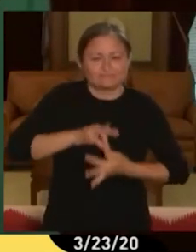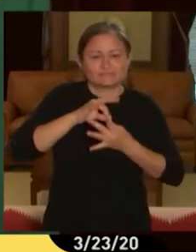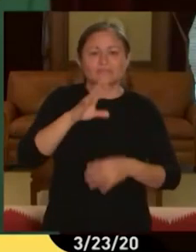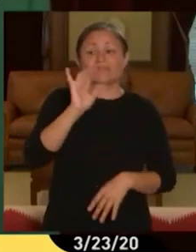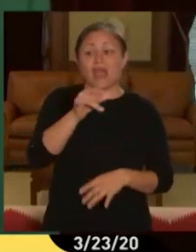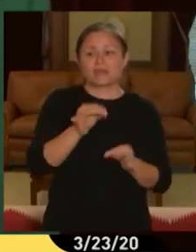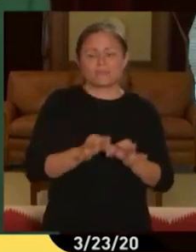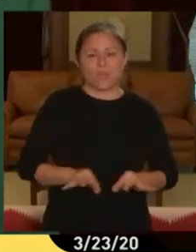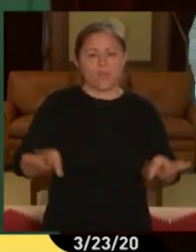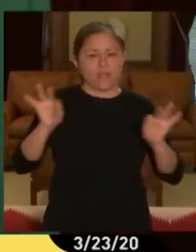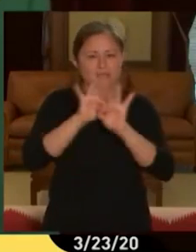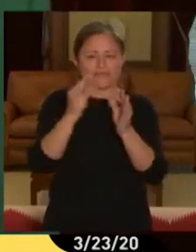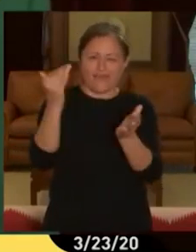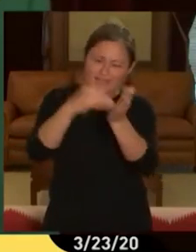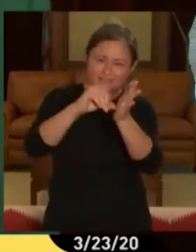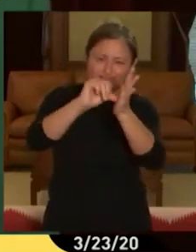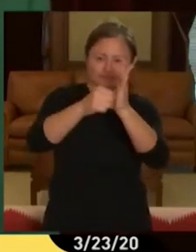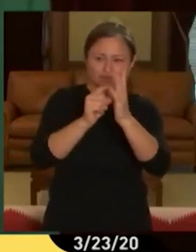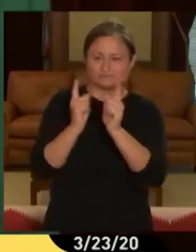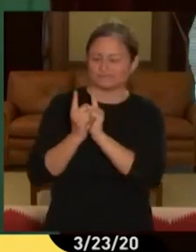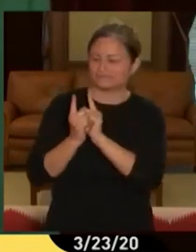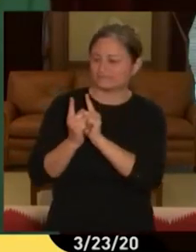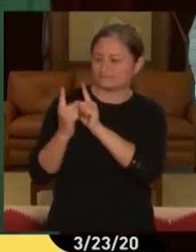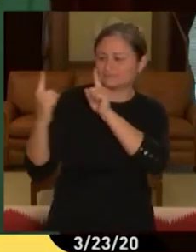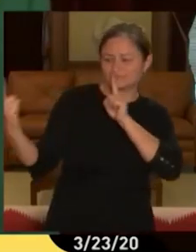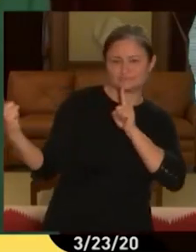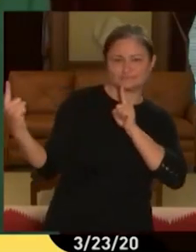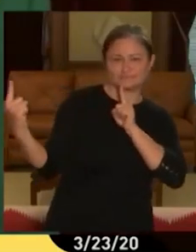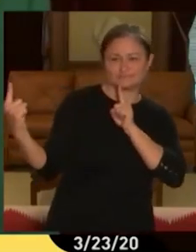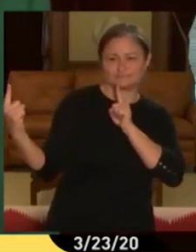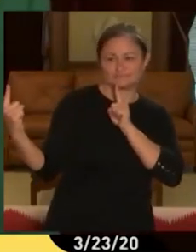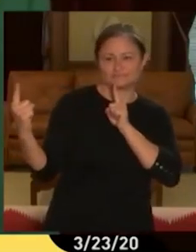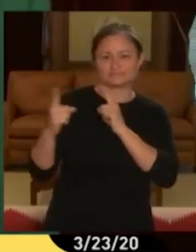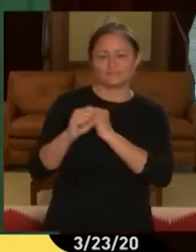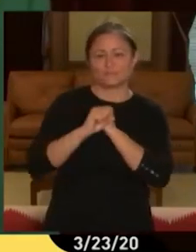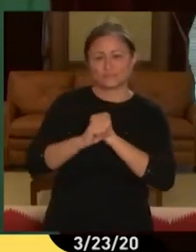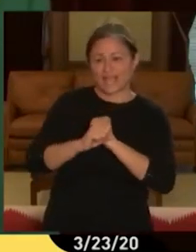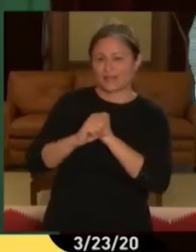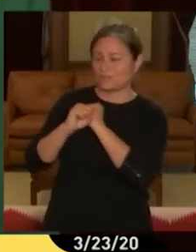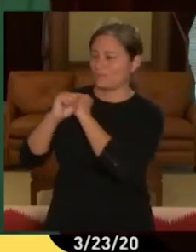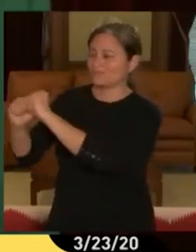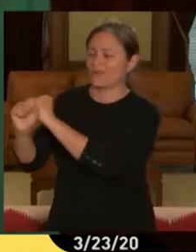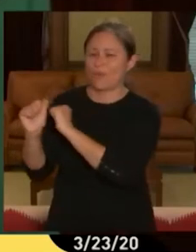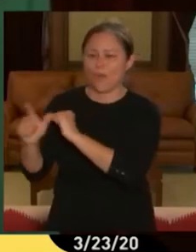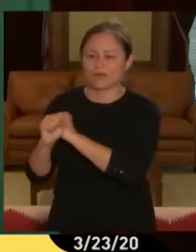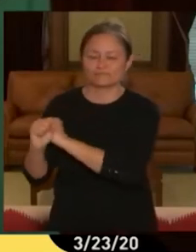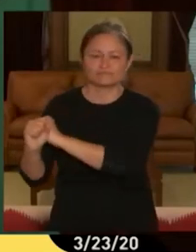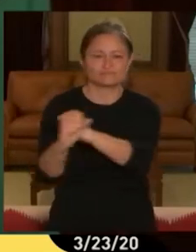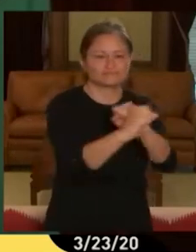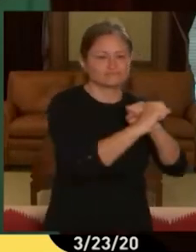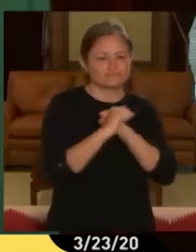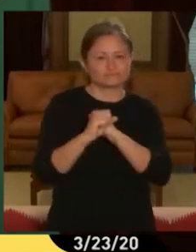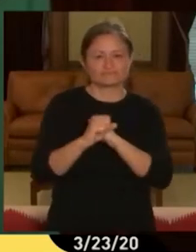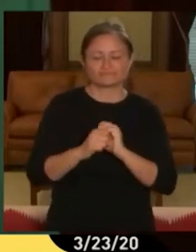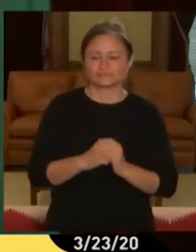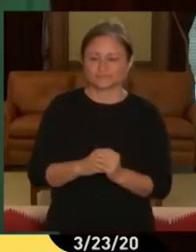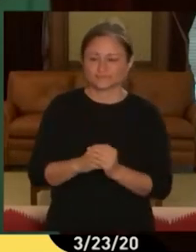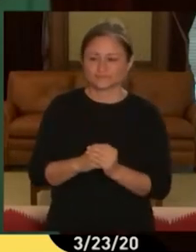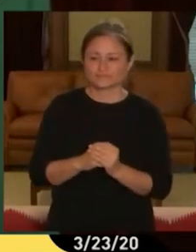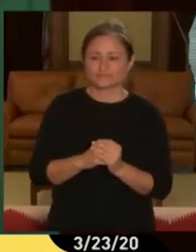least 6 feet to protect ourselves and others everywhere, all the time. This order will